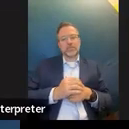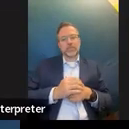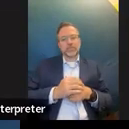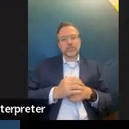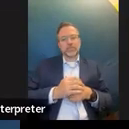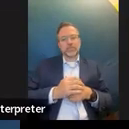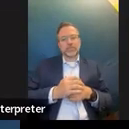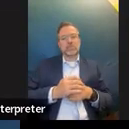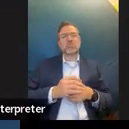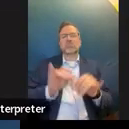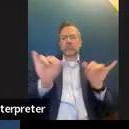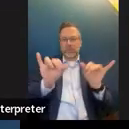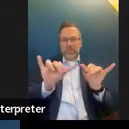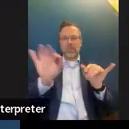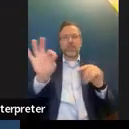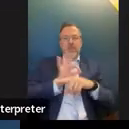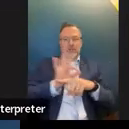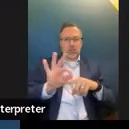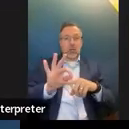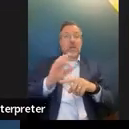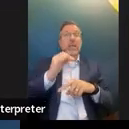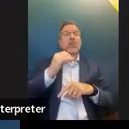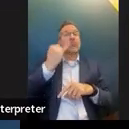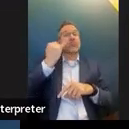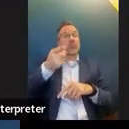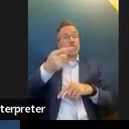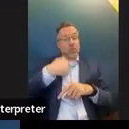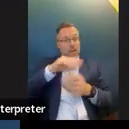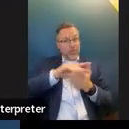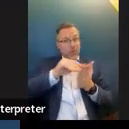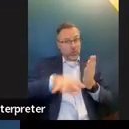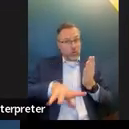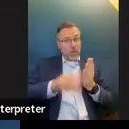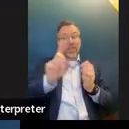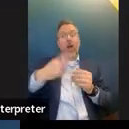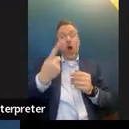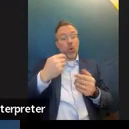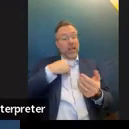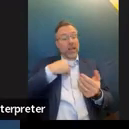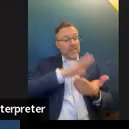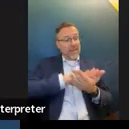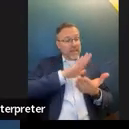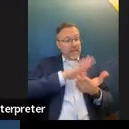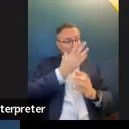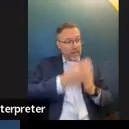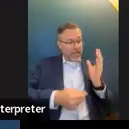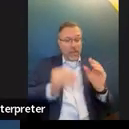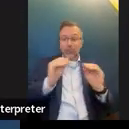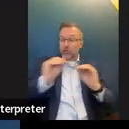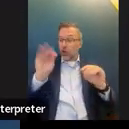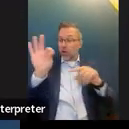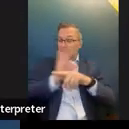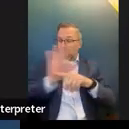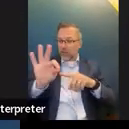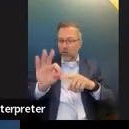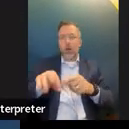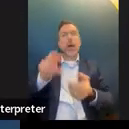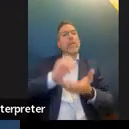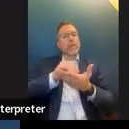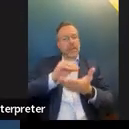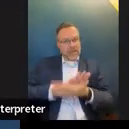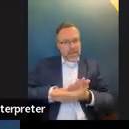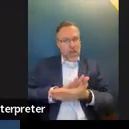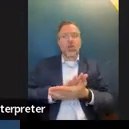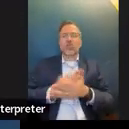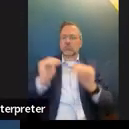Same thing for functional. If you have a student that only has academic gaps and doesn't have any functional, put that statement in that very